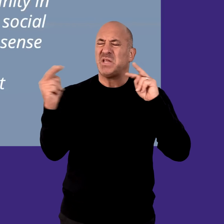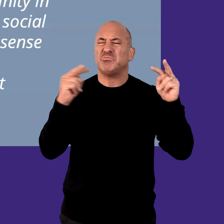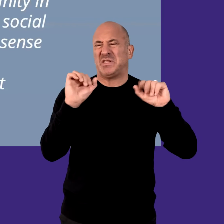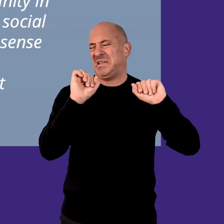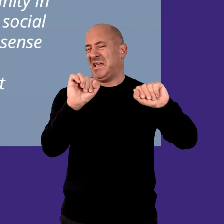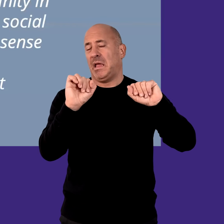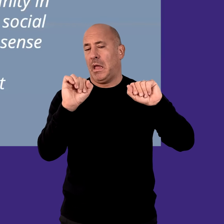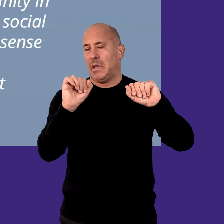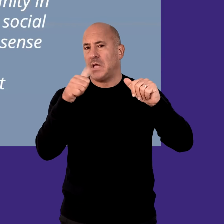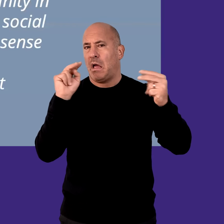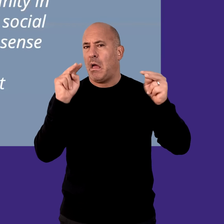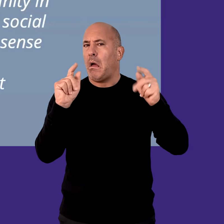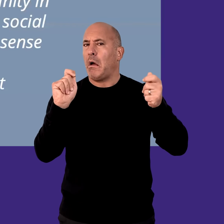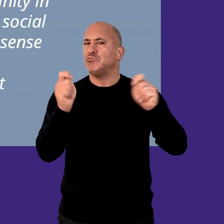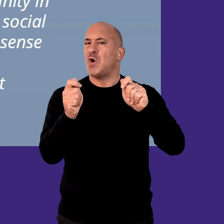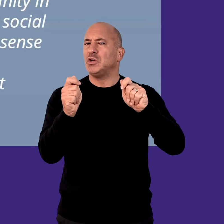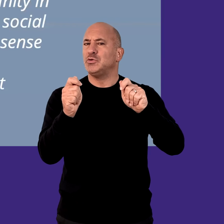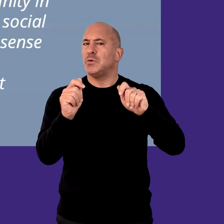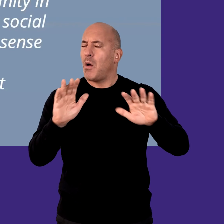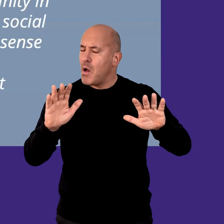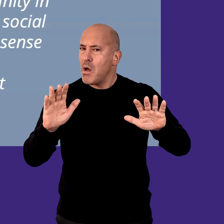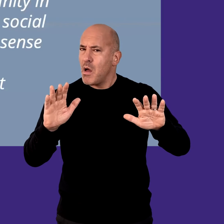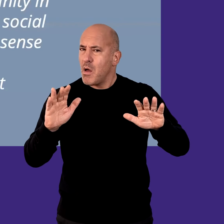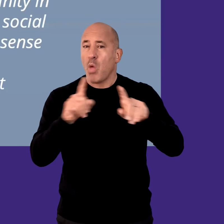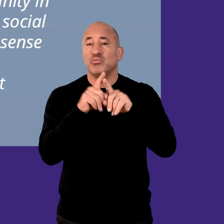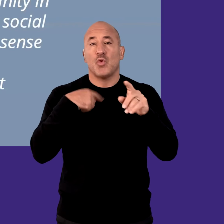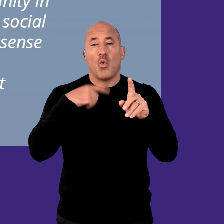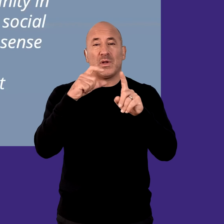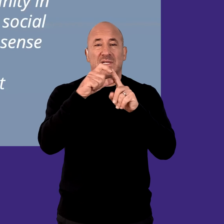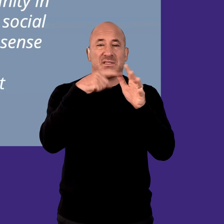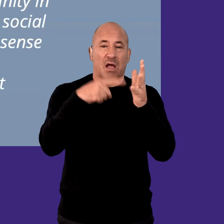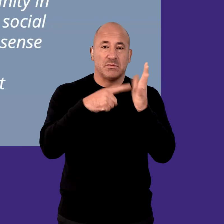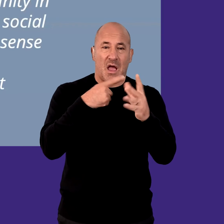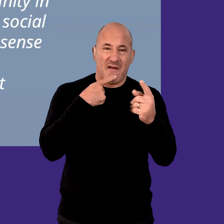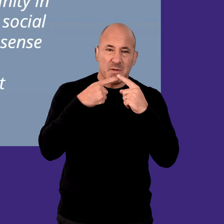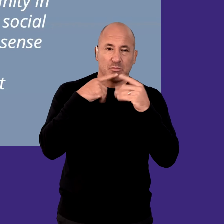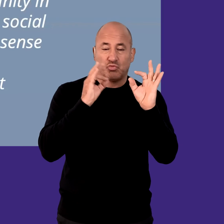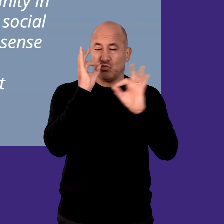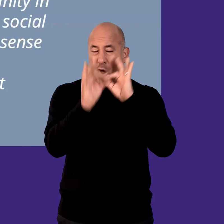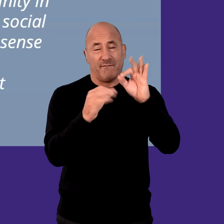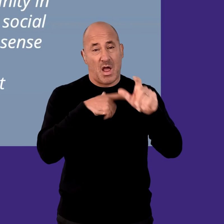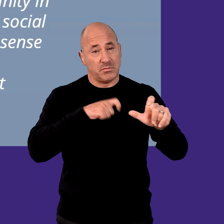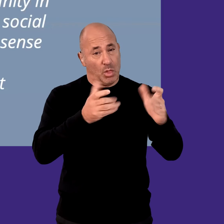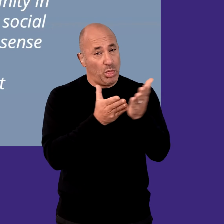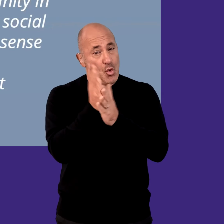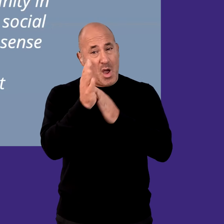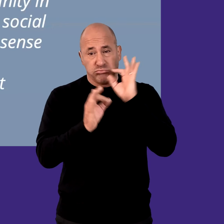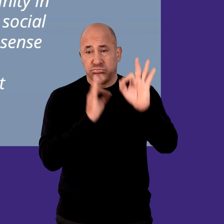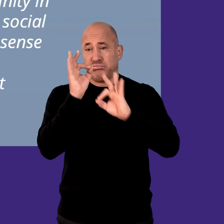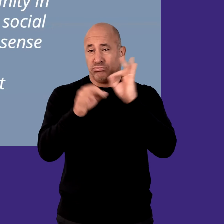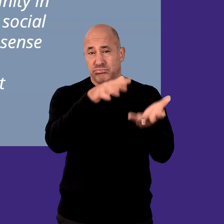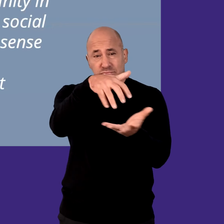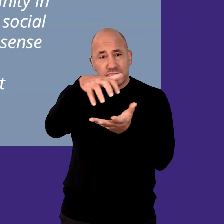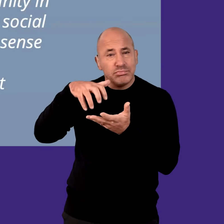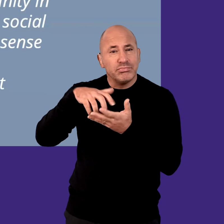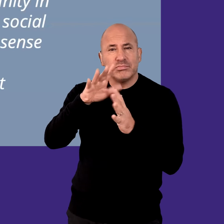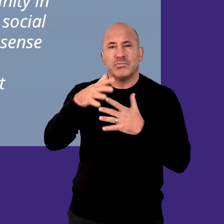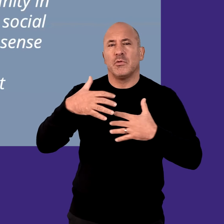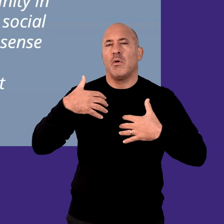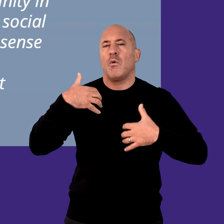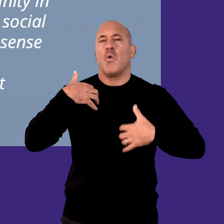what we've learned so far is that perceptions do feel like they are shifting now. As I said, we're collecting data and